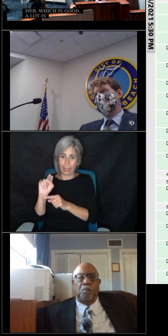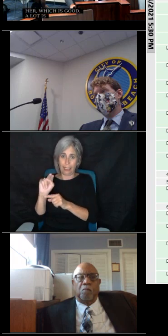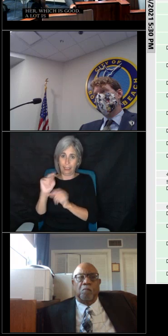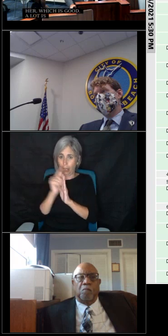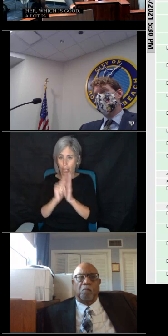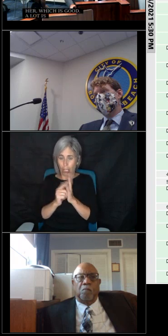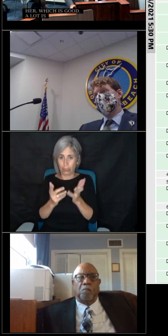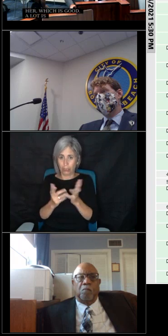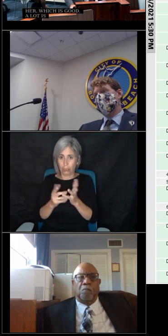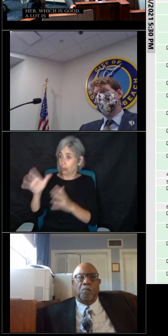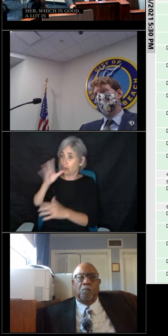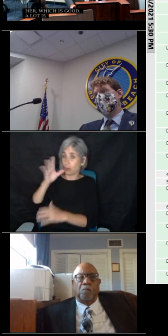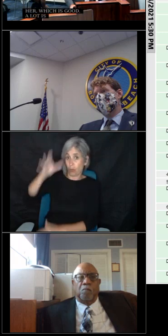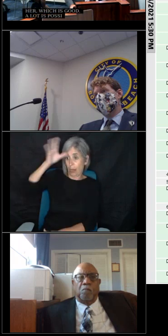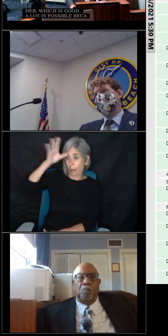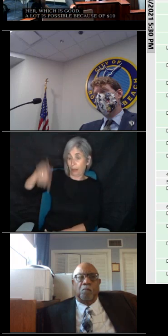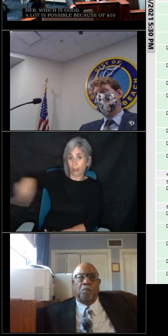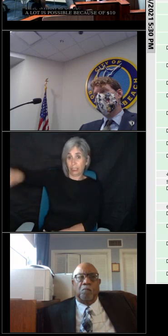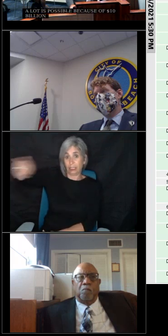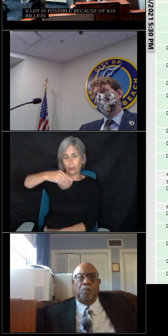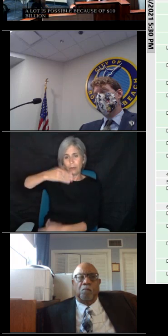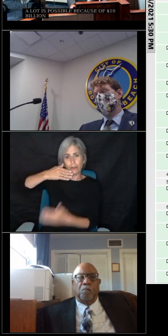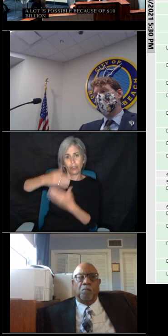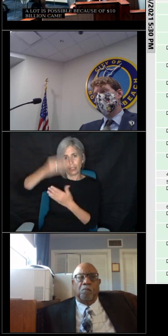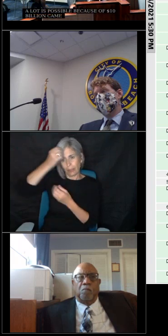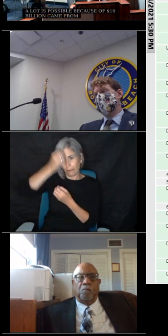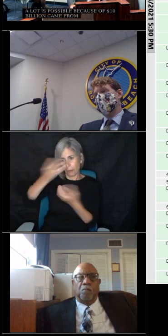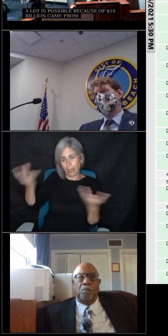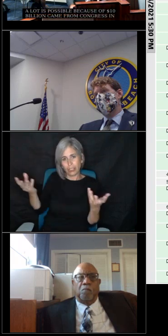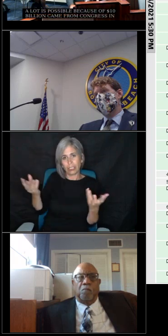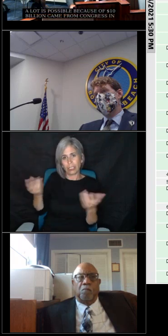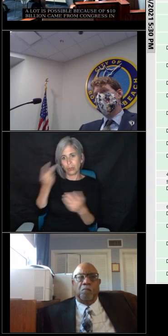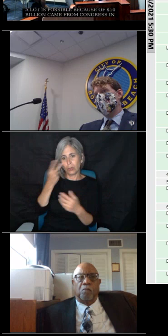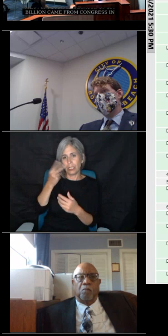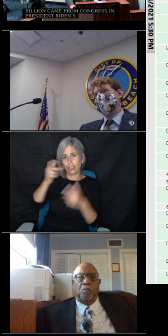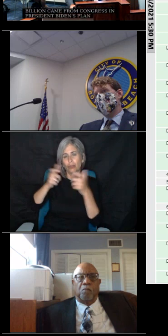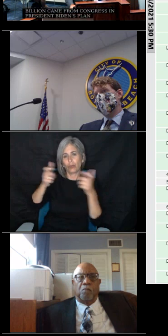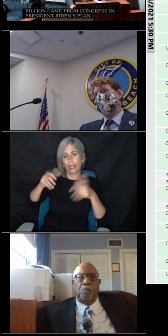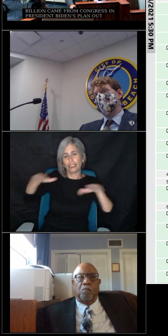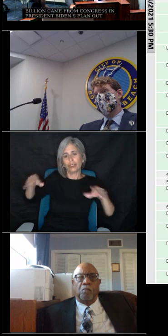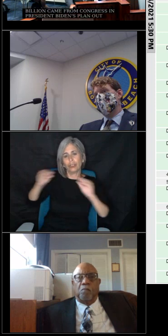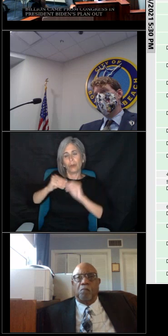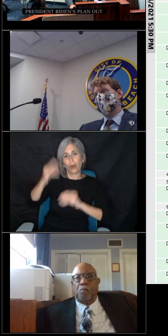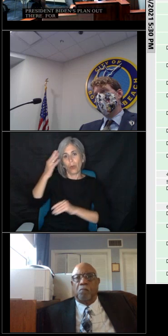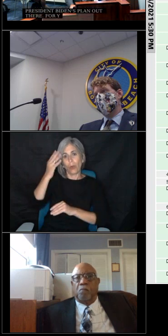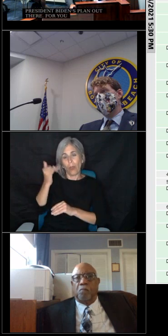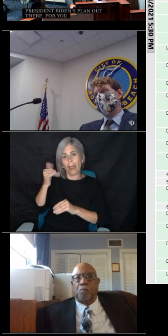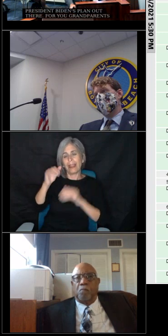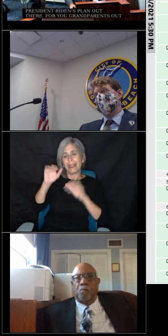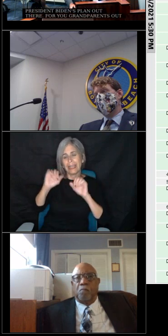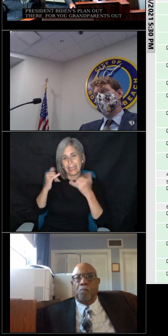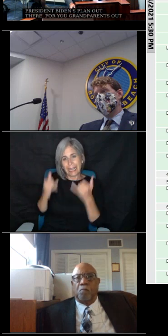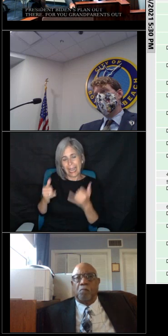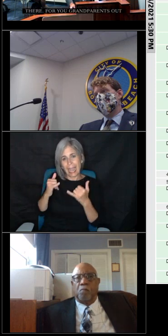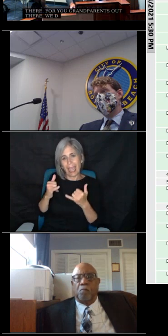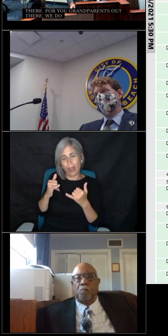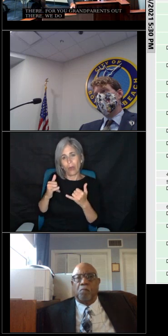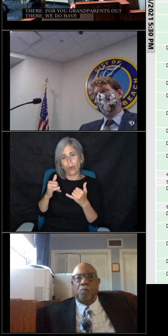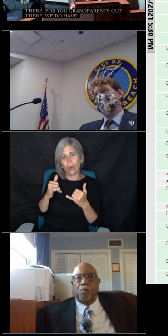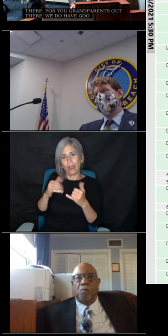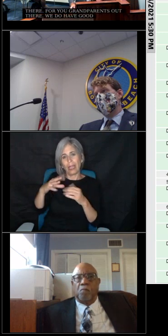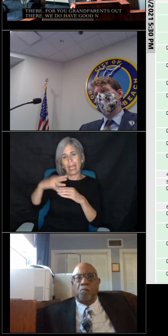for you grandparents out there, we do have some good news to see your grandchildren more, because we are now allowing top performing out-of-state